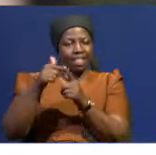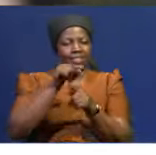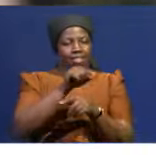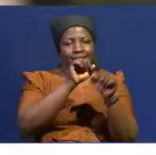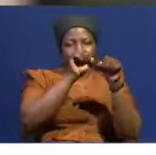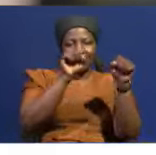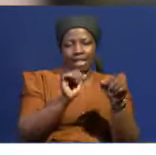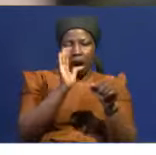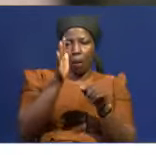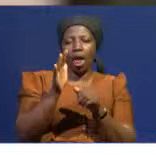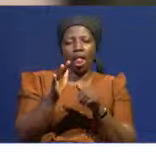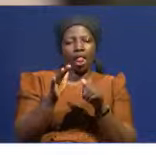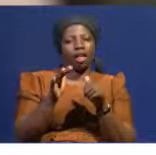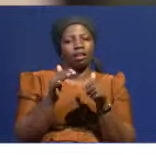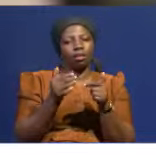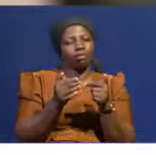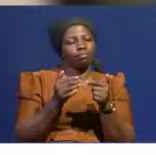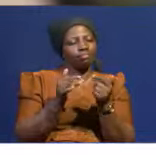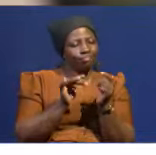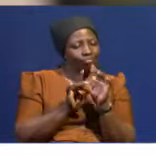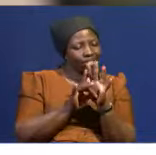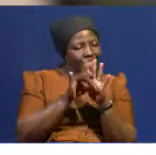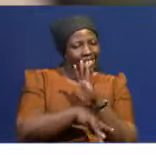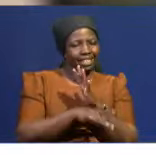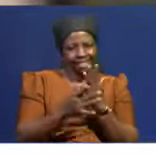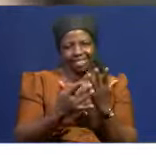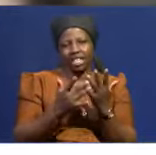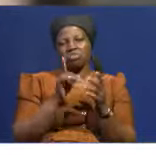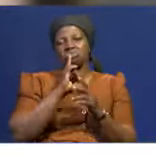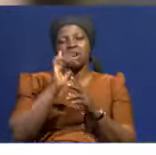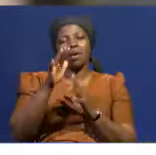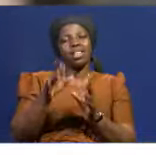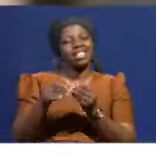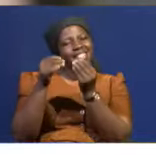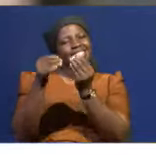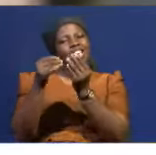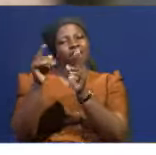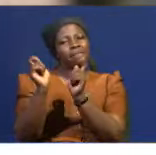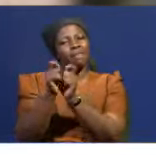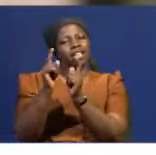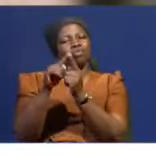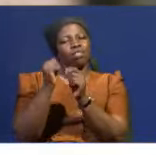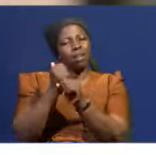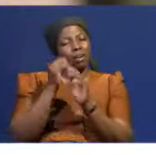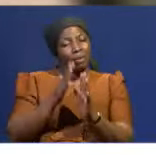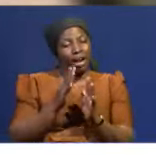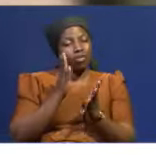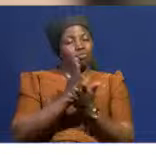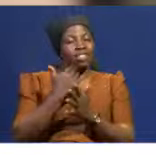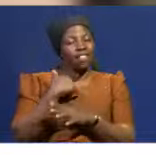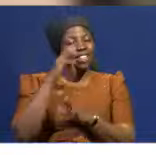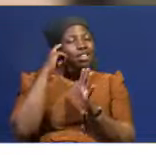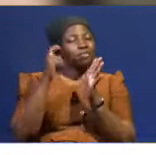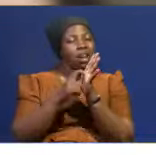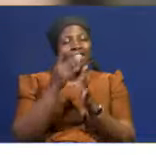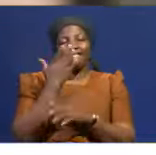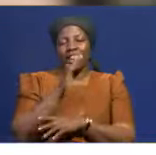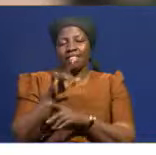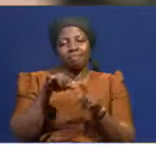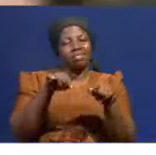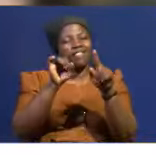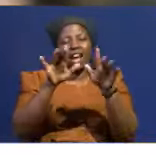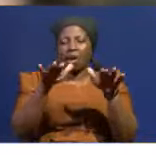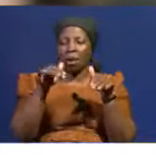So it was causing pain on the employees themselves. It was a case of laxity, and they have acknowledged that indeed they were still waiting for a